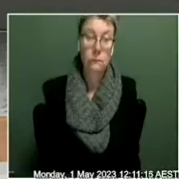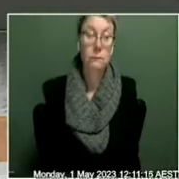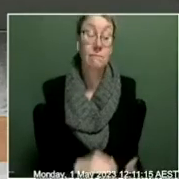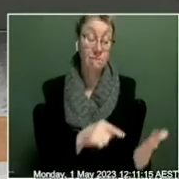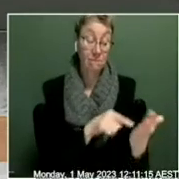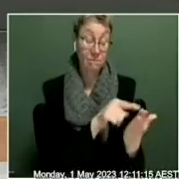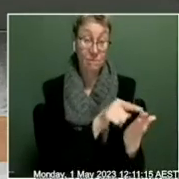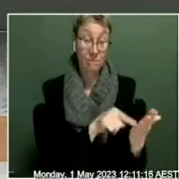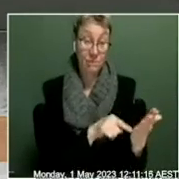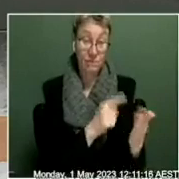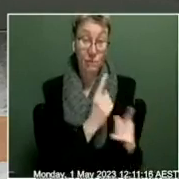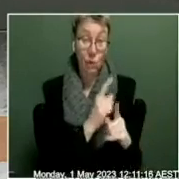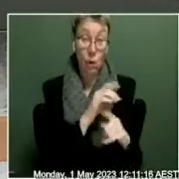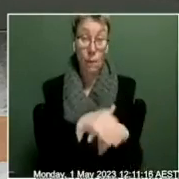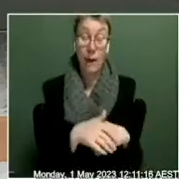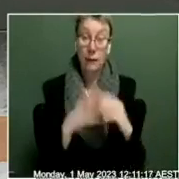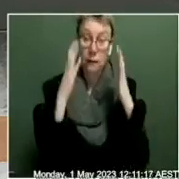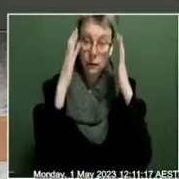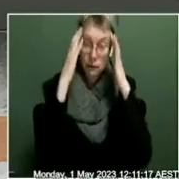And